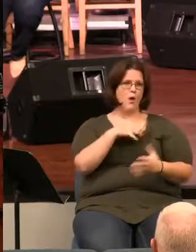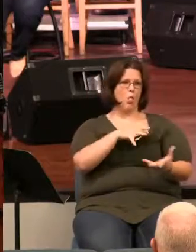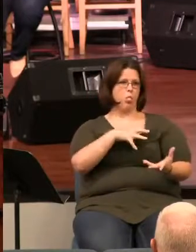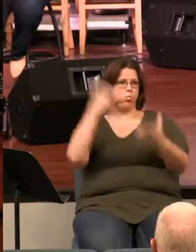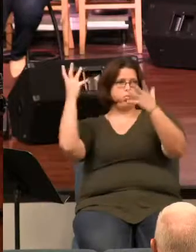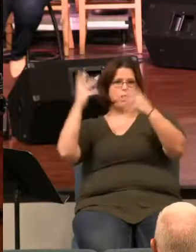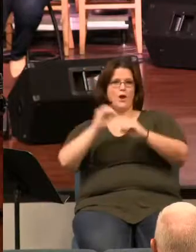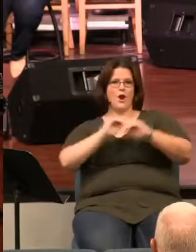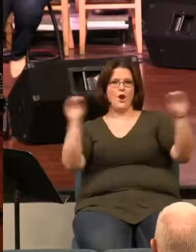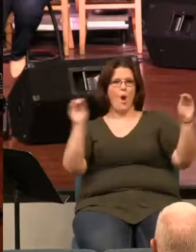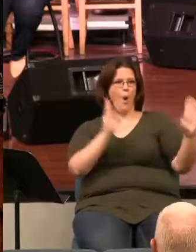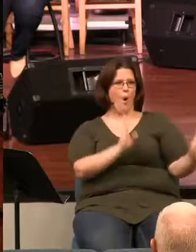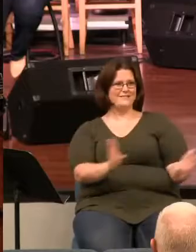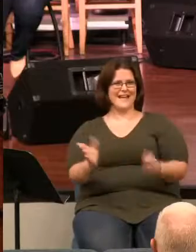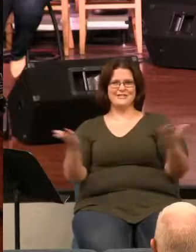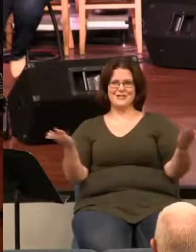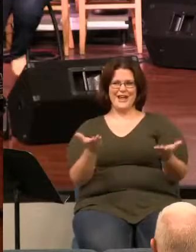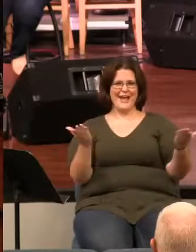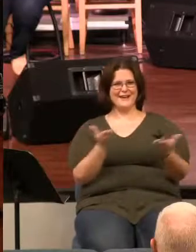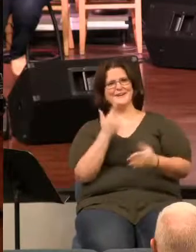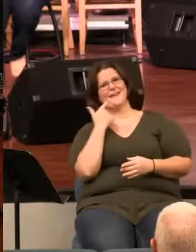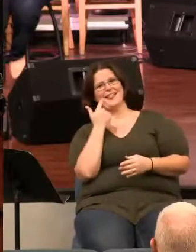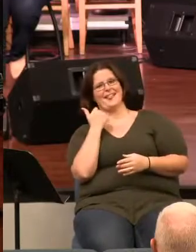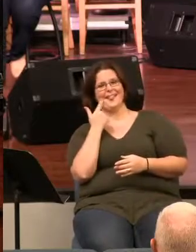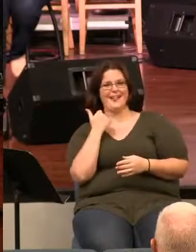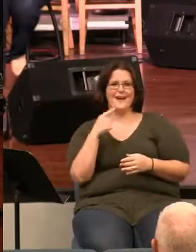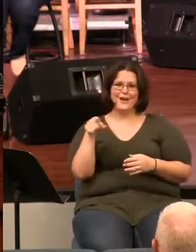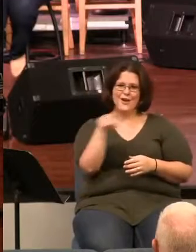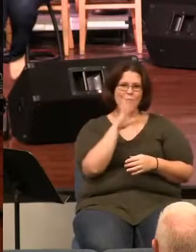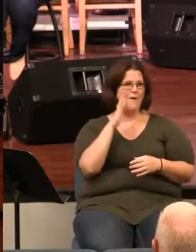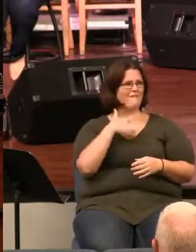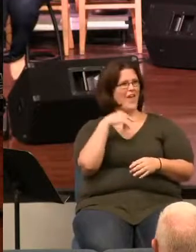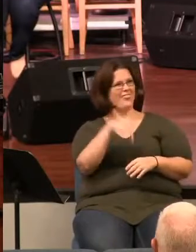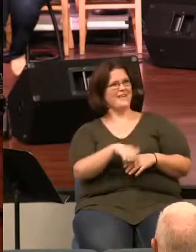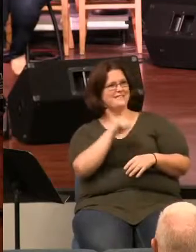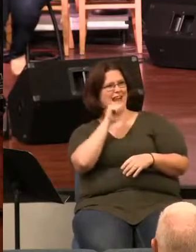disorganized, you're going to be so blessed. You're going to just feel at home.